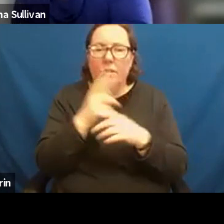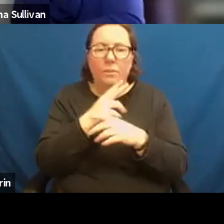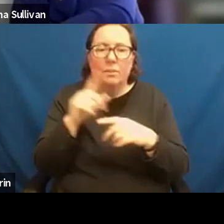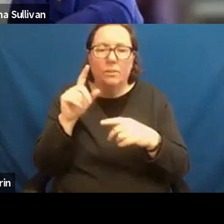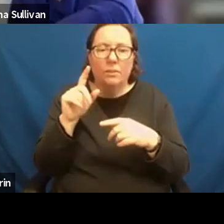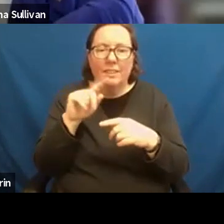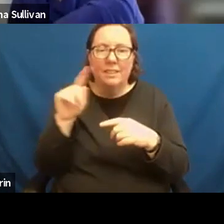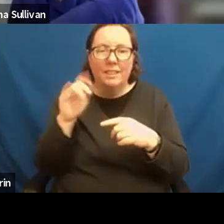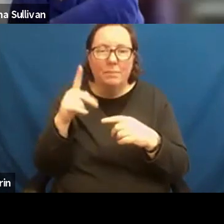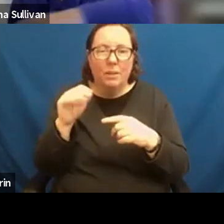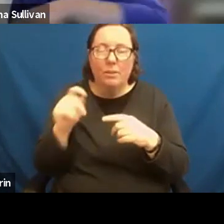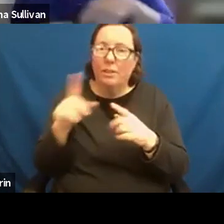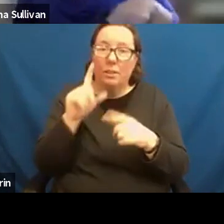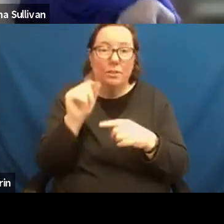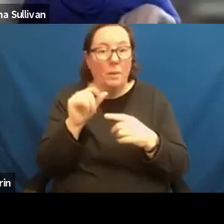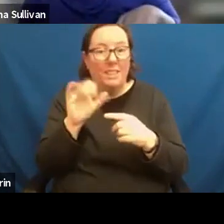All right.